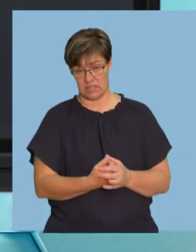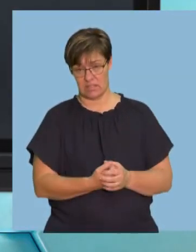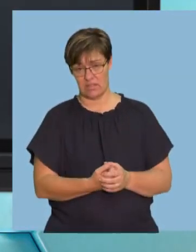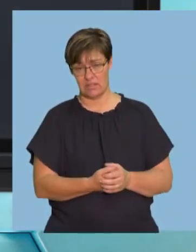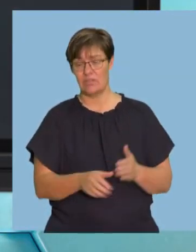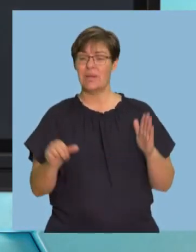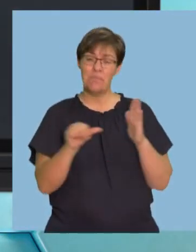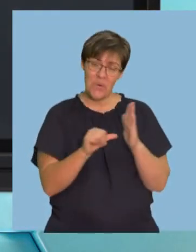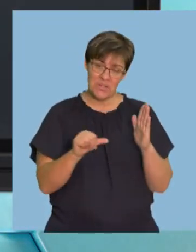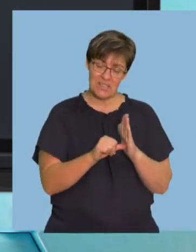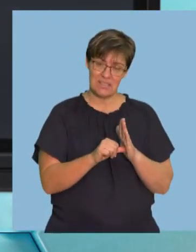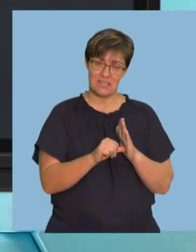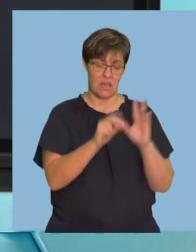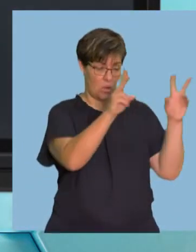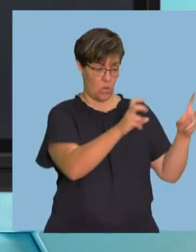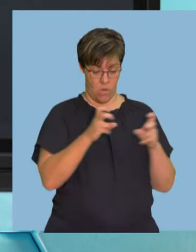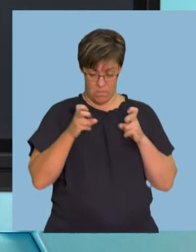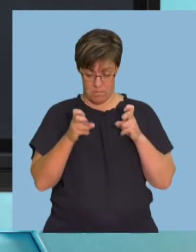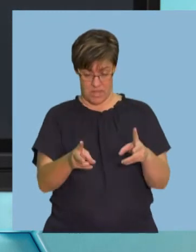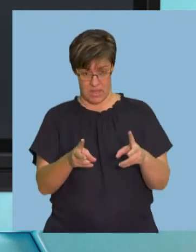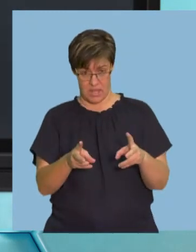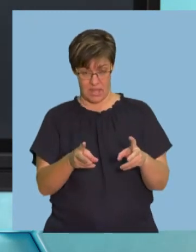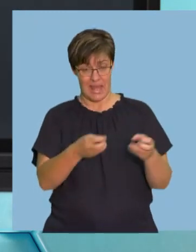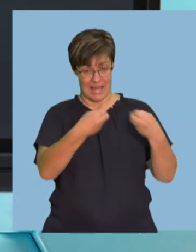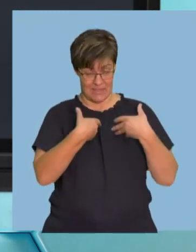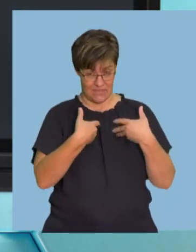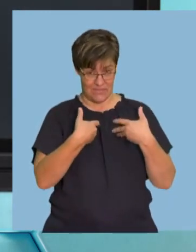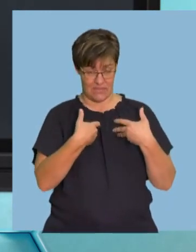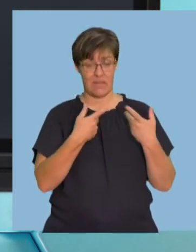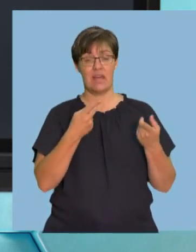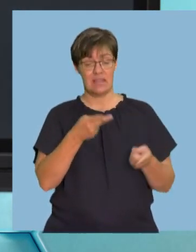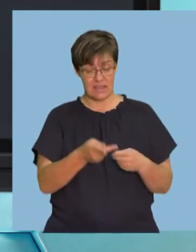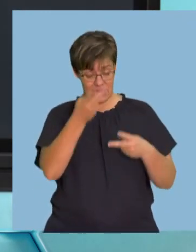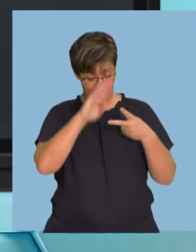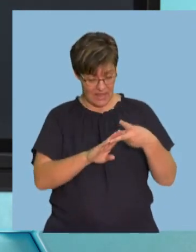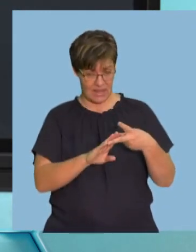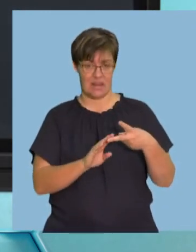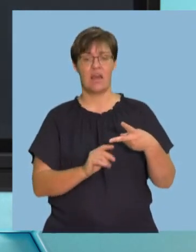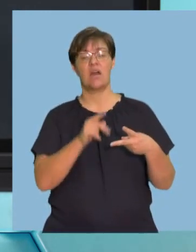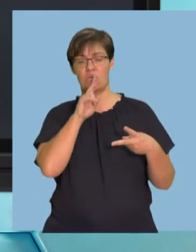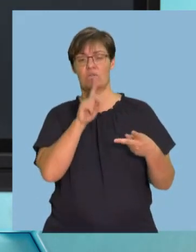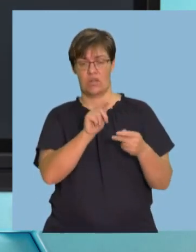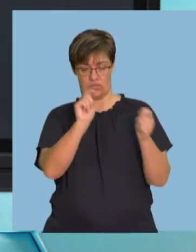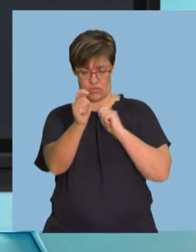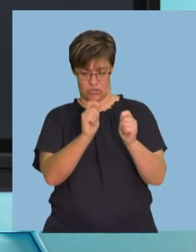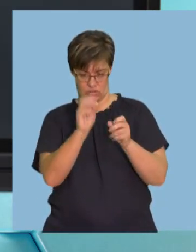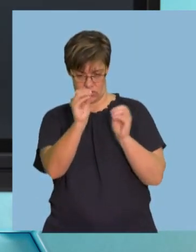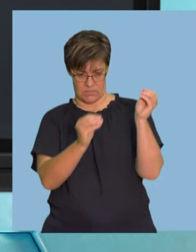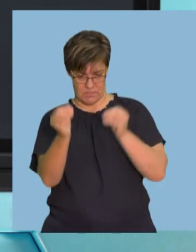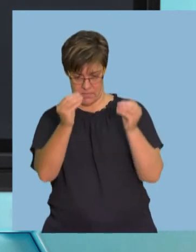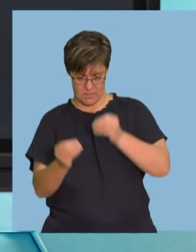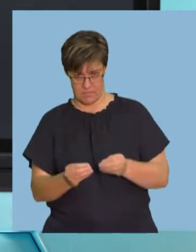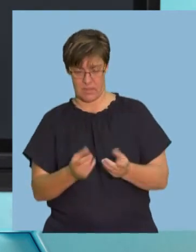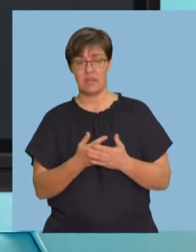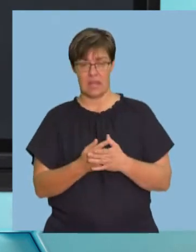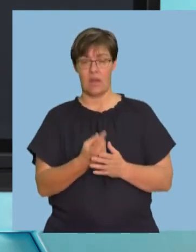or the potential difference. So it's very important that you copy the formula as it is given. Subsequent to that, you do the